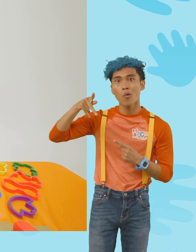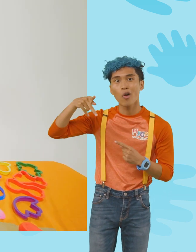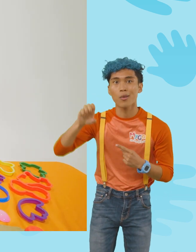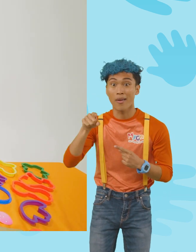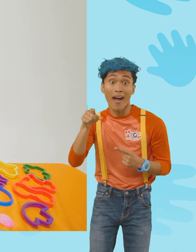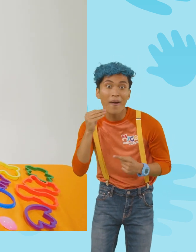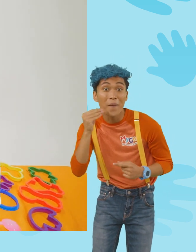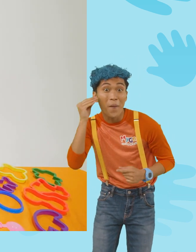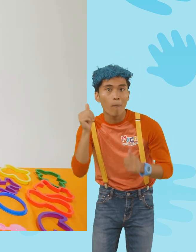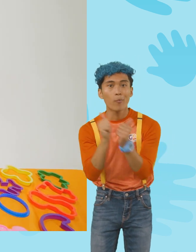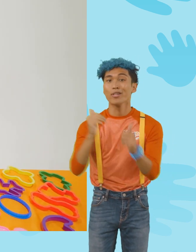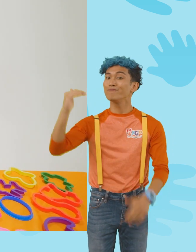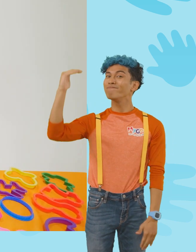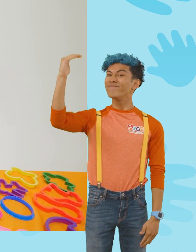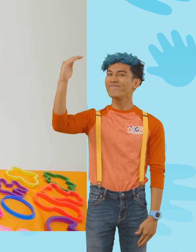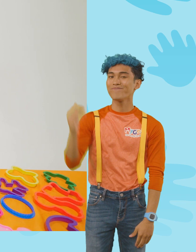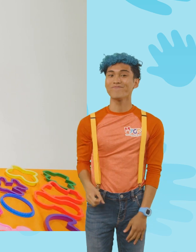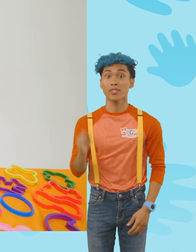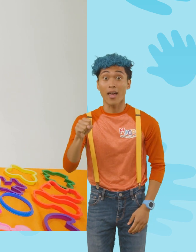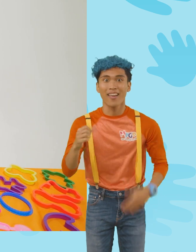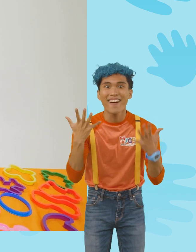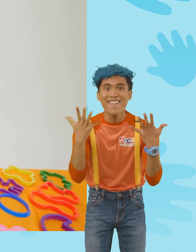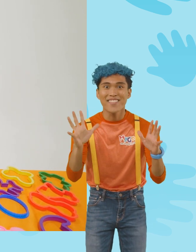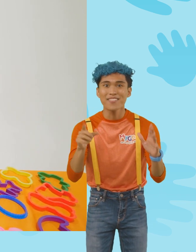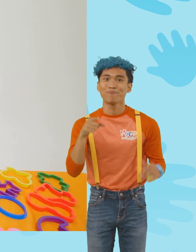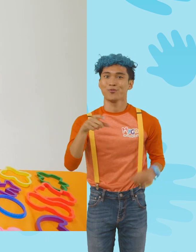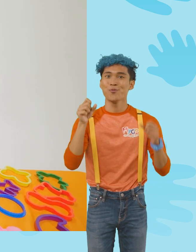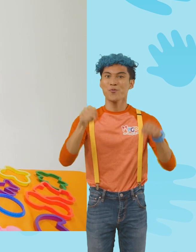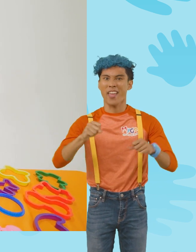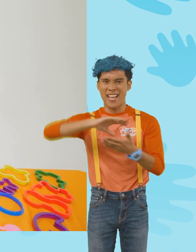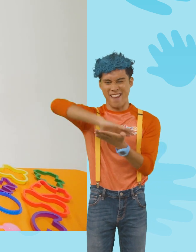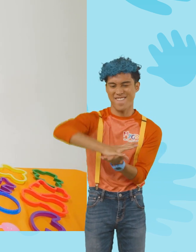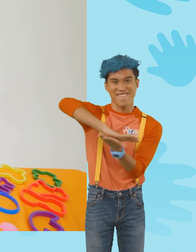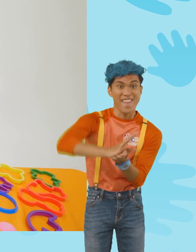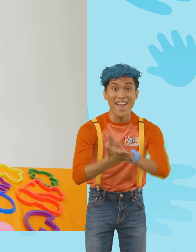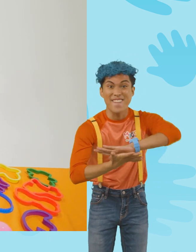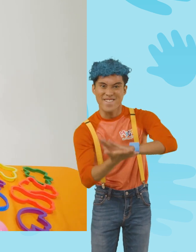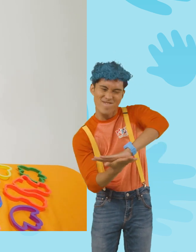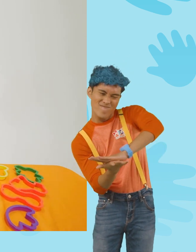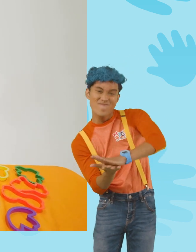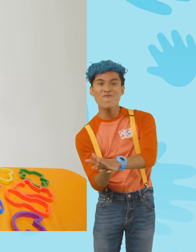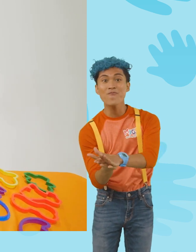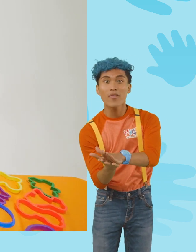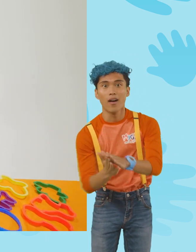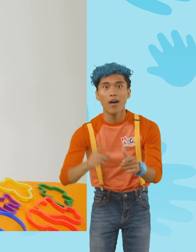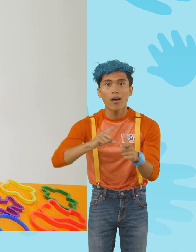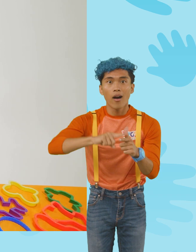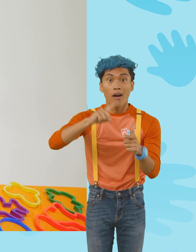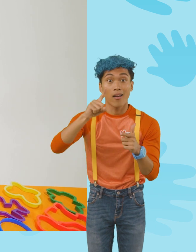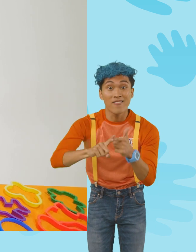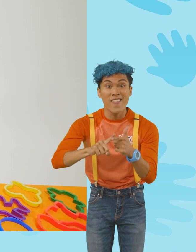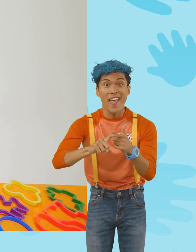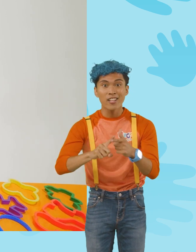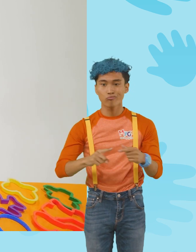at home with a grown-up. Yeah, and then after you make it, you can squish it nice and flat, and then you take